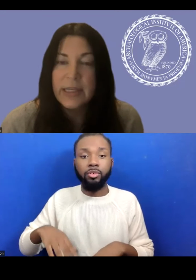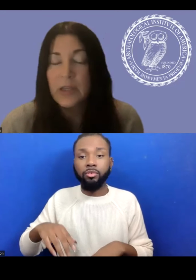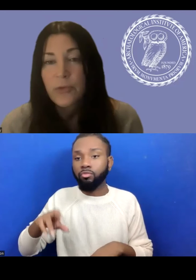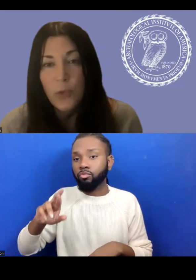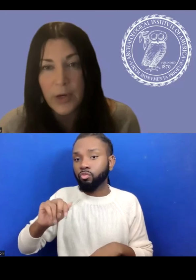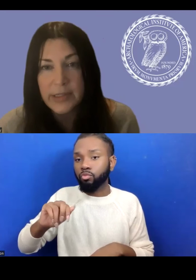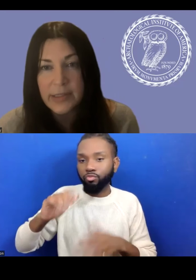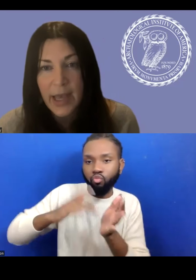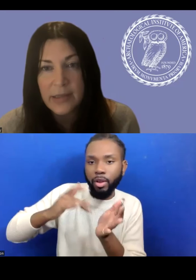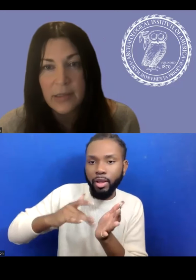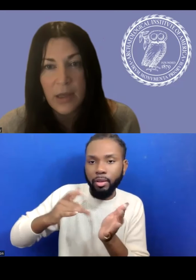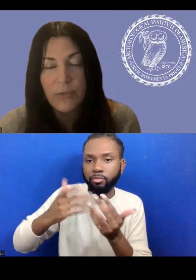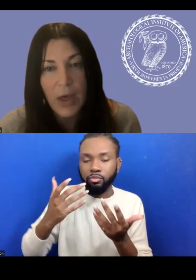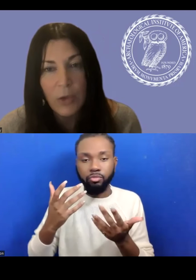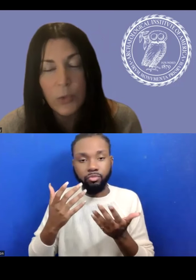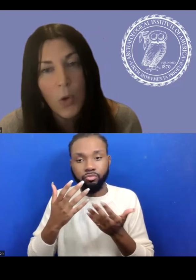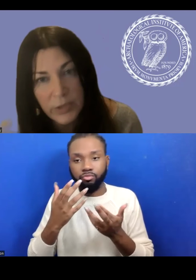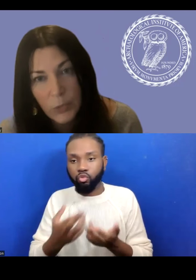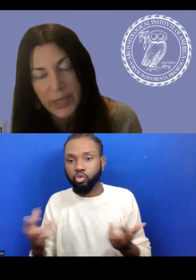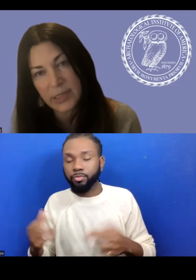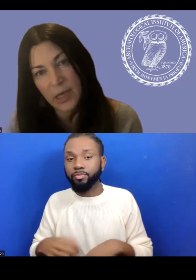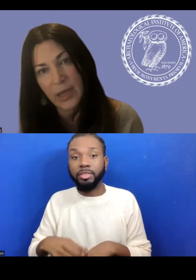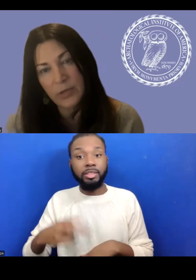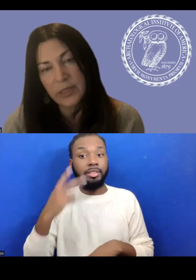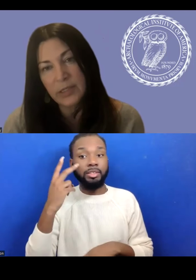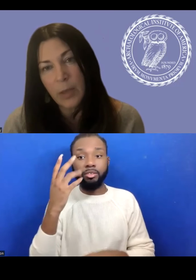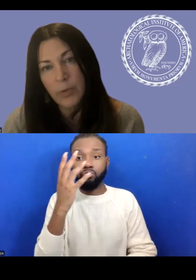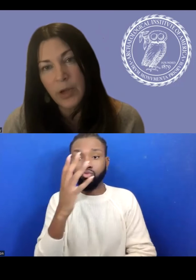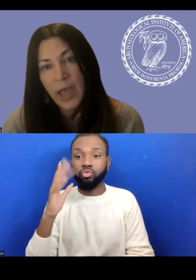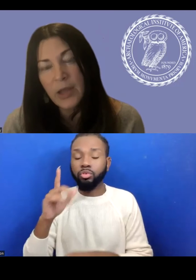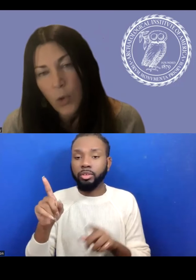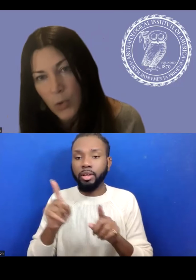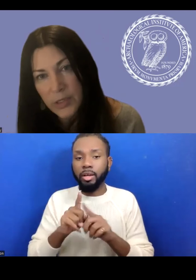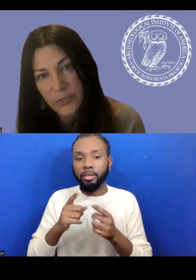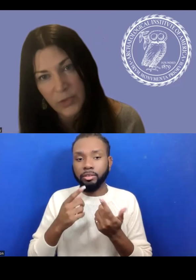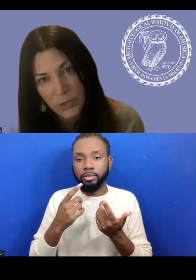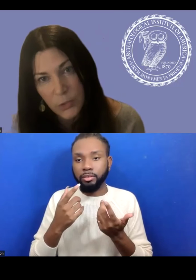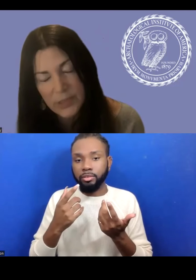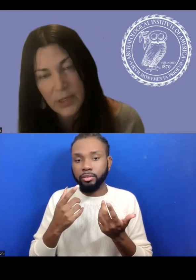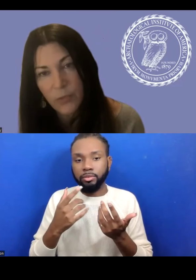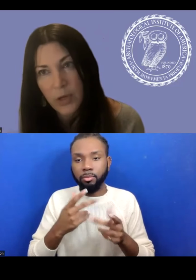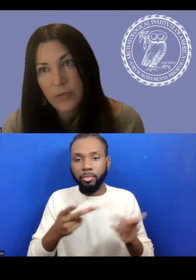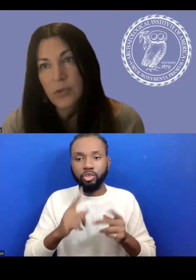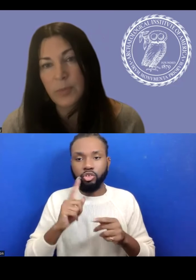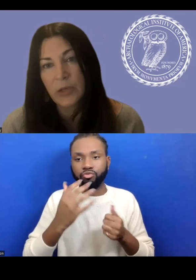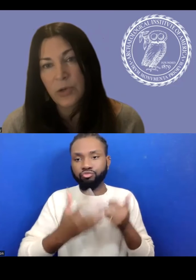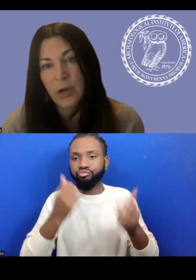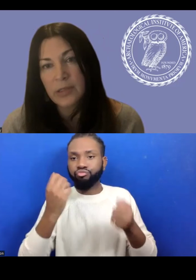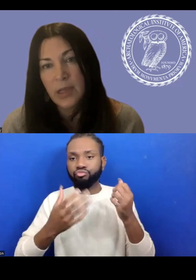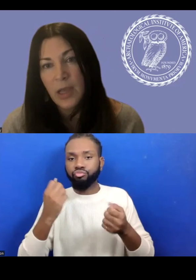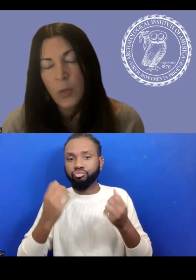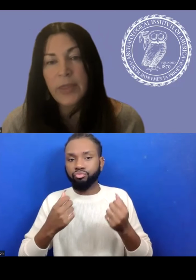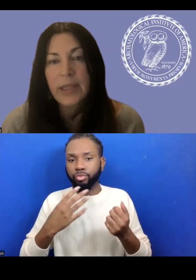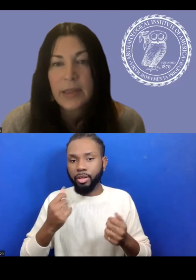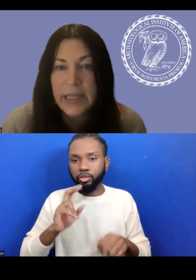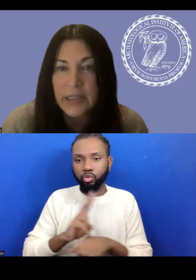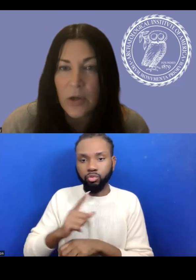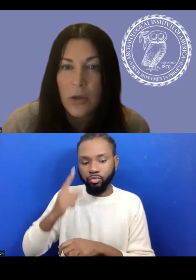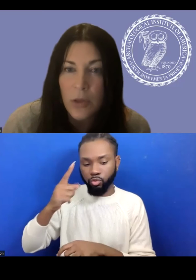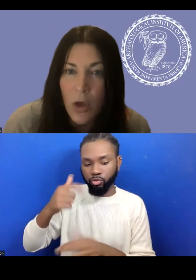resources, seeing a forest as of value only when it's cut down into lumber and hoarded for the use of one of those patriarchs. When